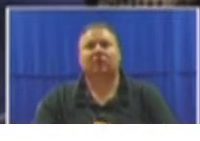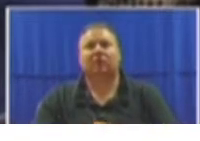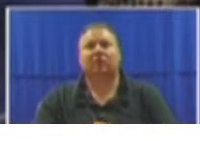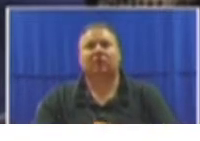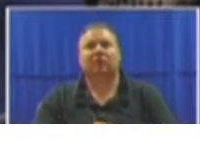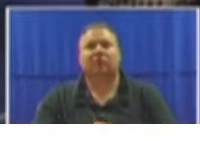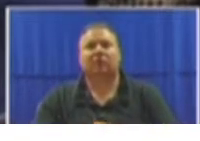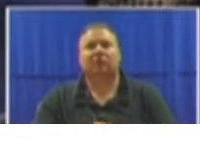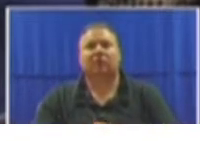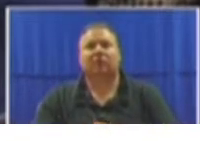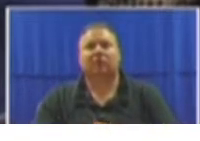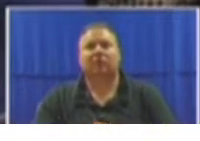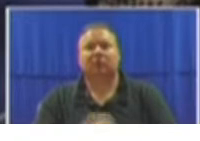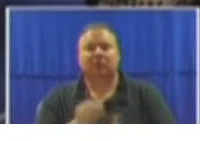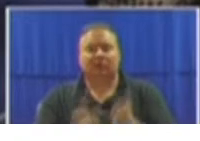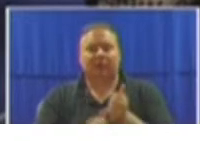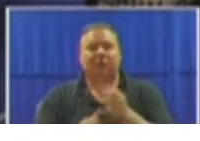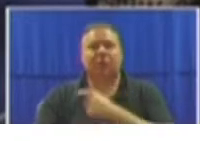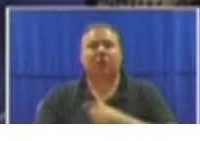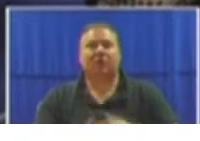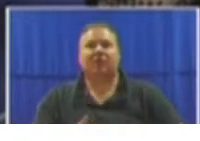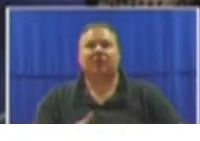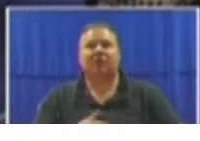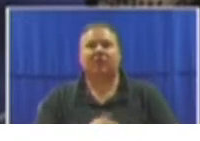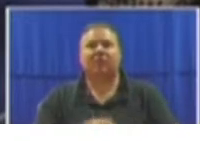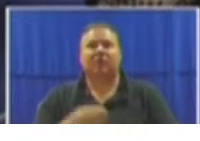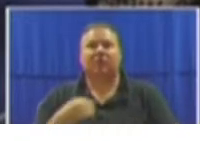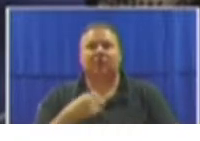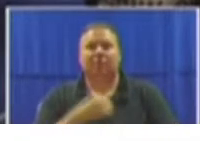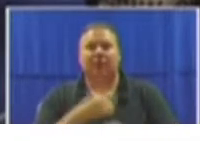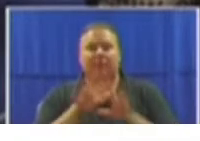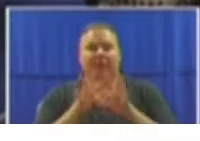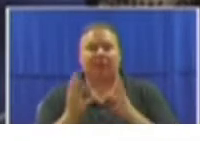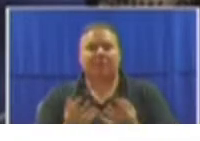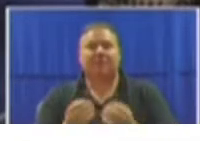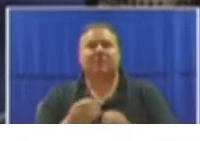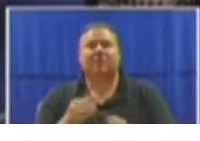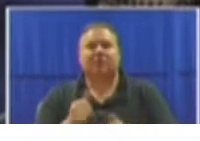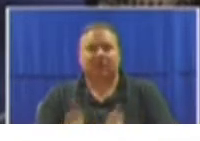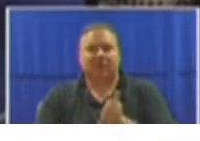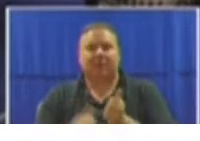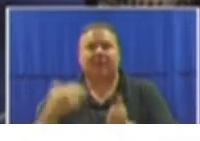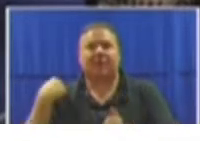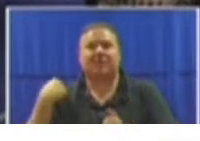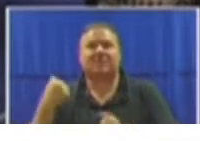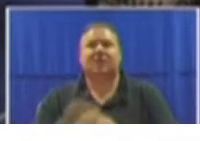The Deputy President, members of the Cabinet and Deputy Ministers,